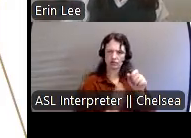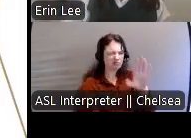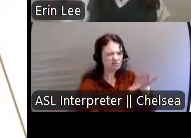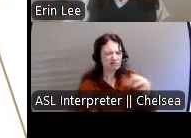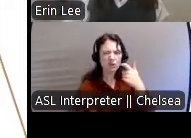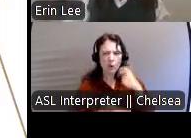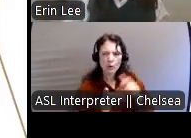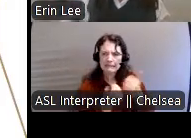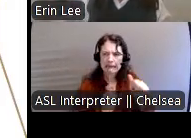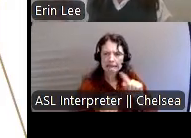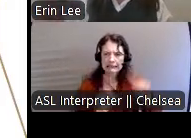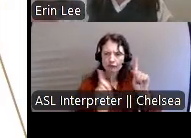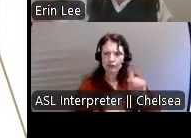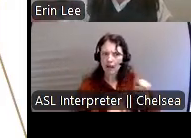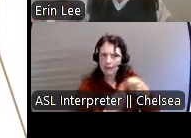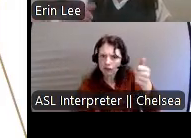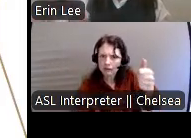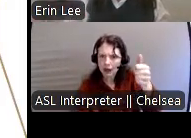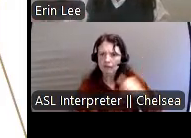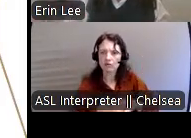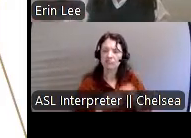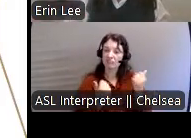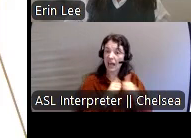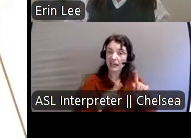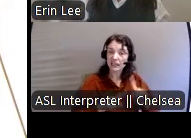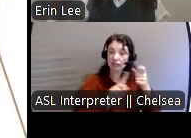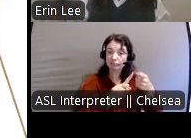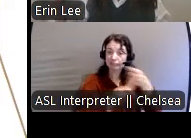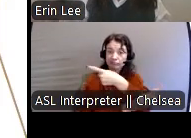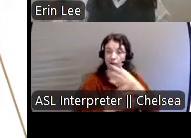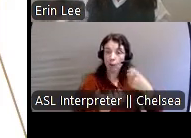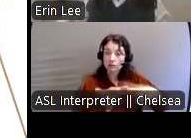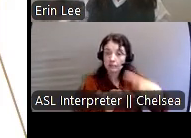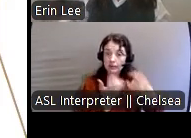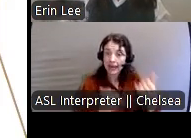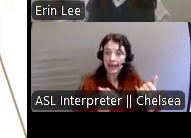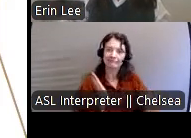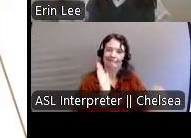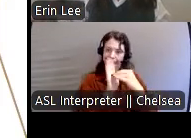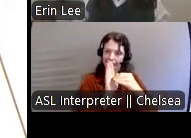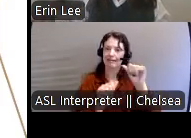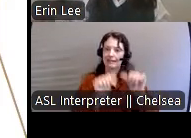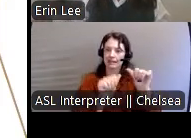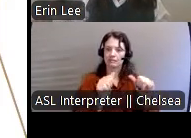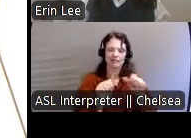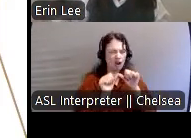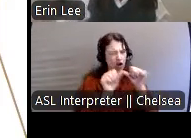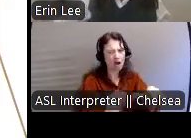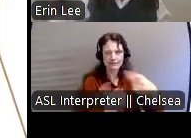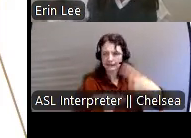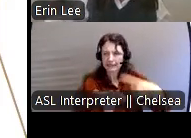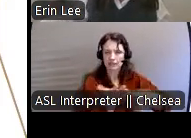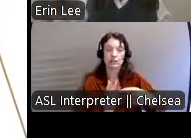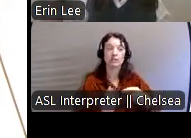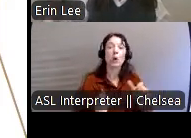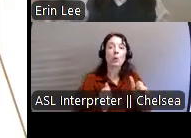Are you noticing anything different? Anything different you wanted to talk about today, so that we're constantly engaging and doing that with